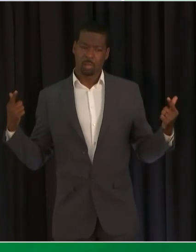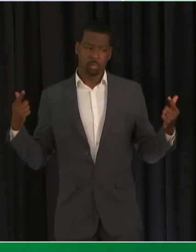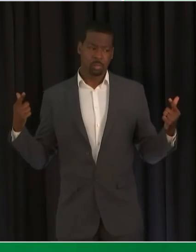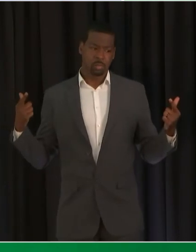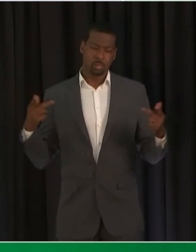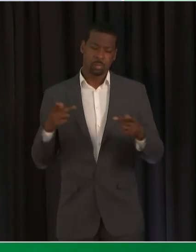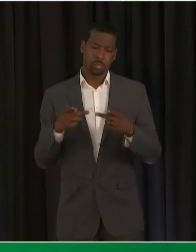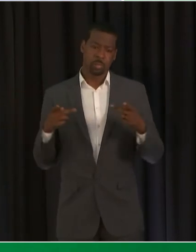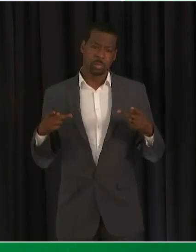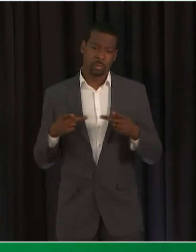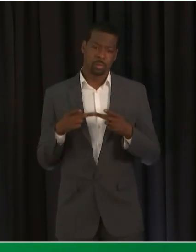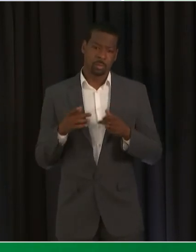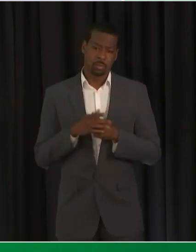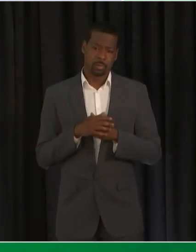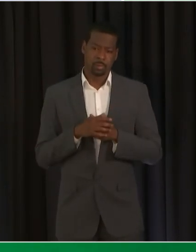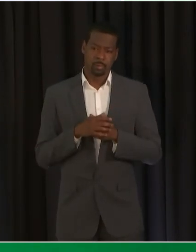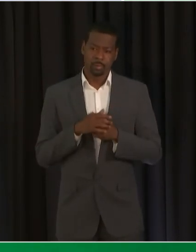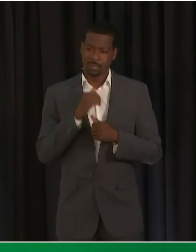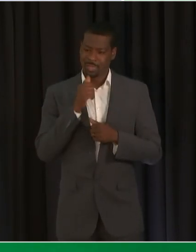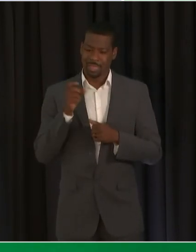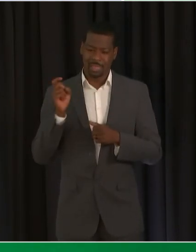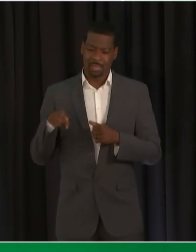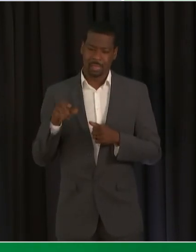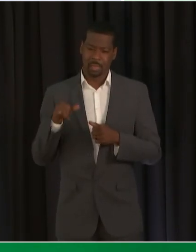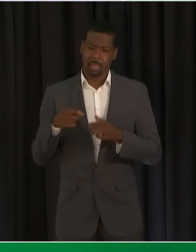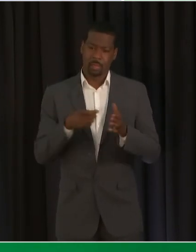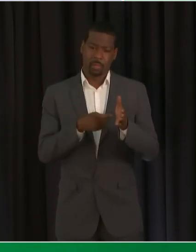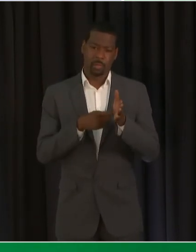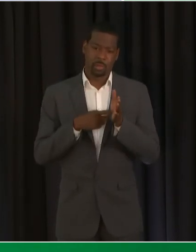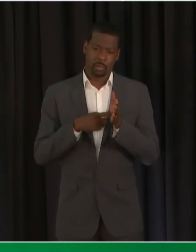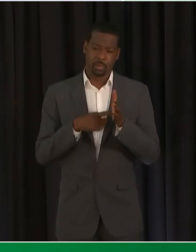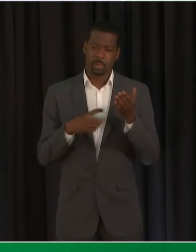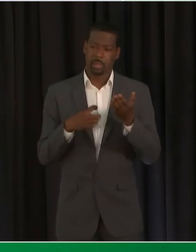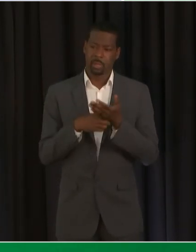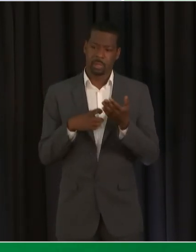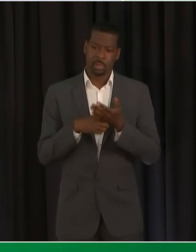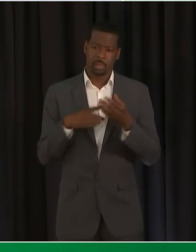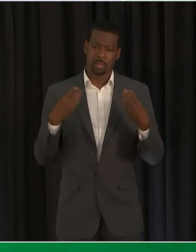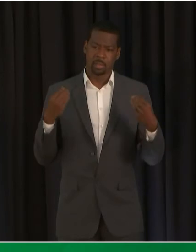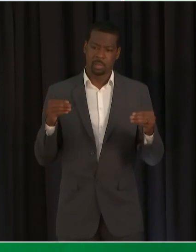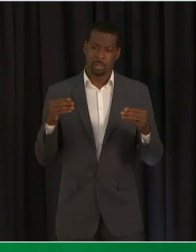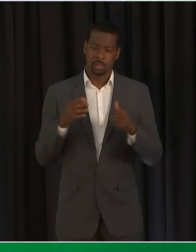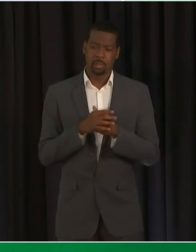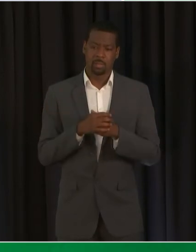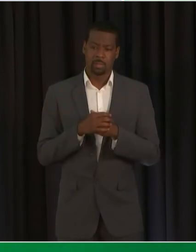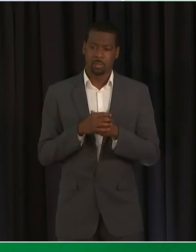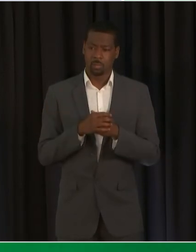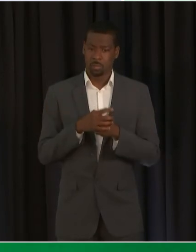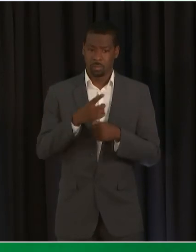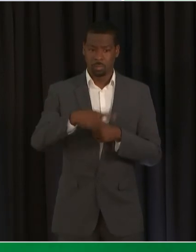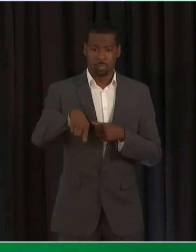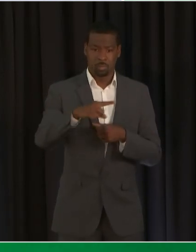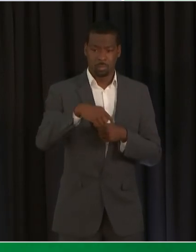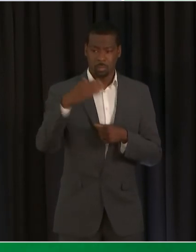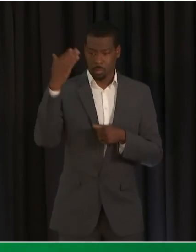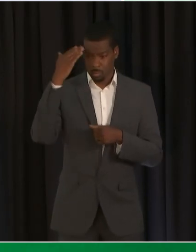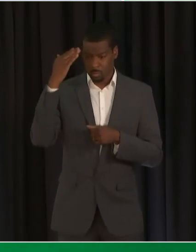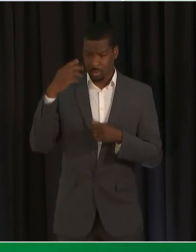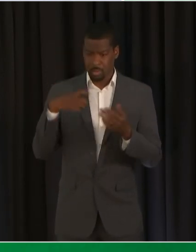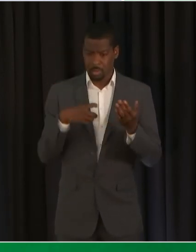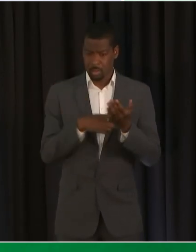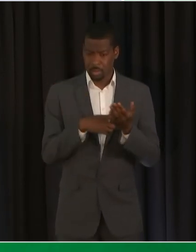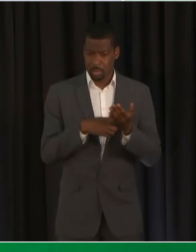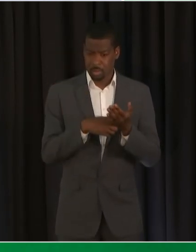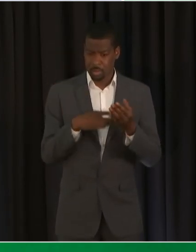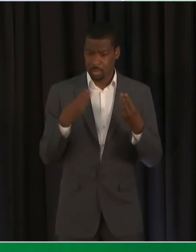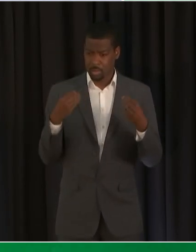or smaller venues, don't necessarily meet the requirement of the ticket sales. Is anyone aware of